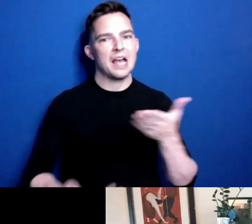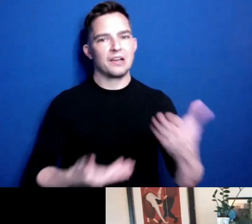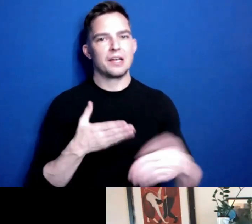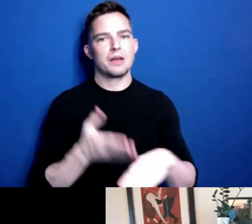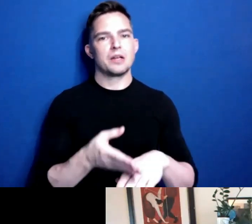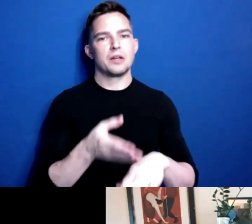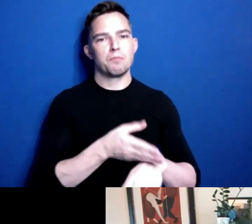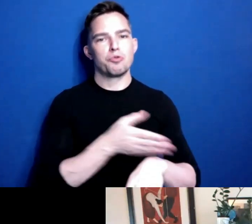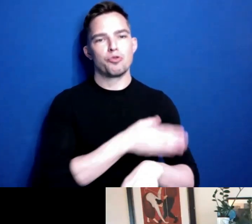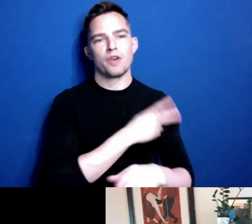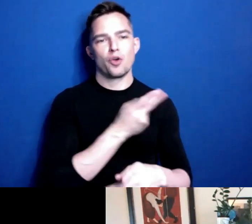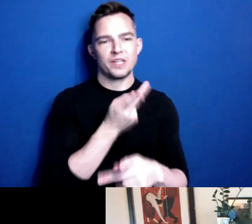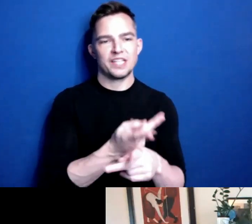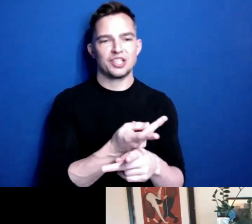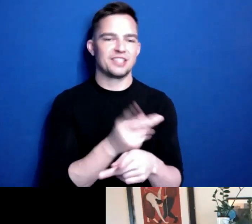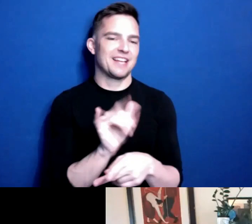result.